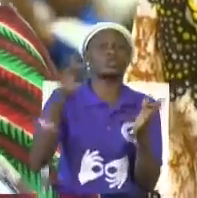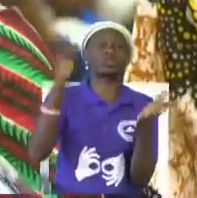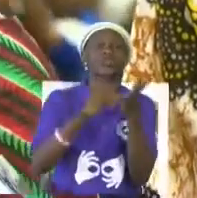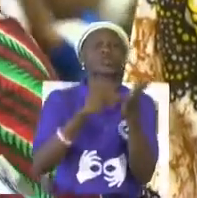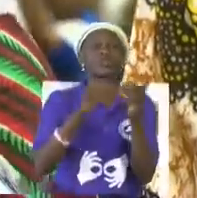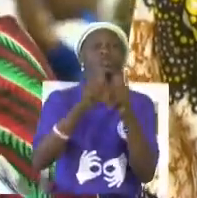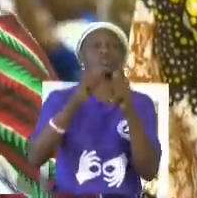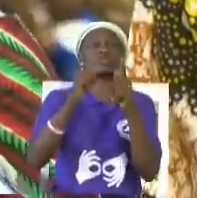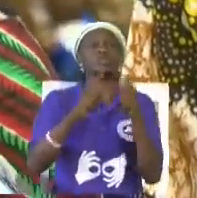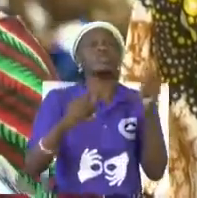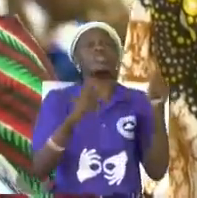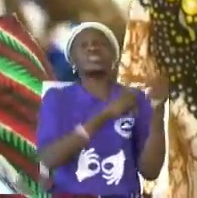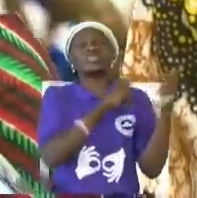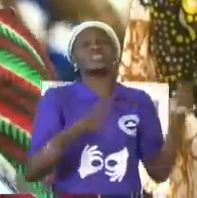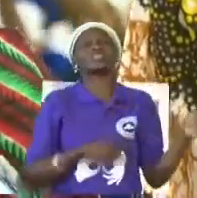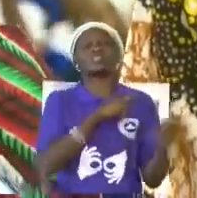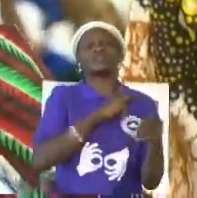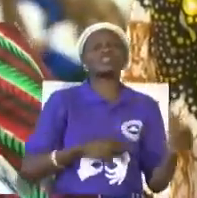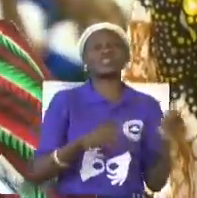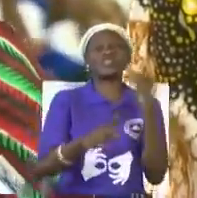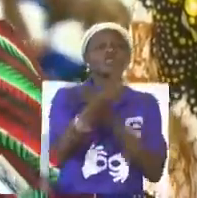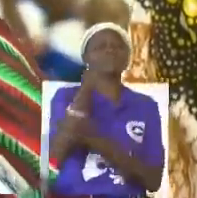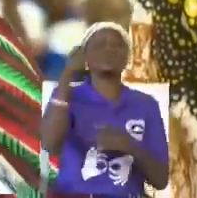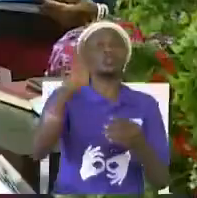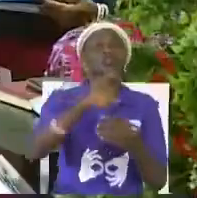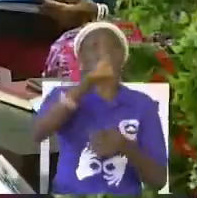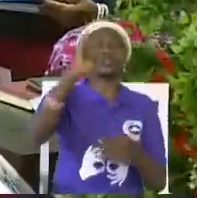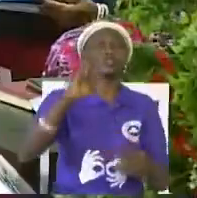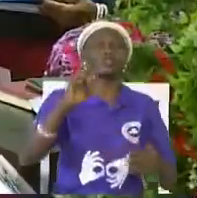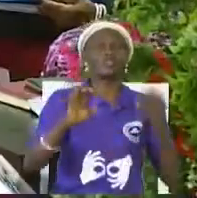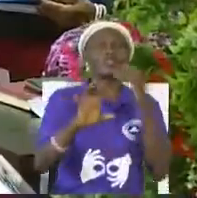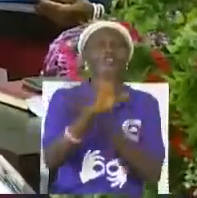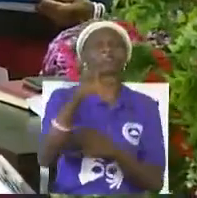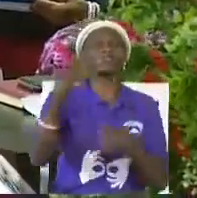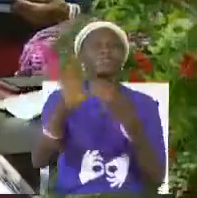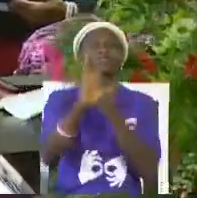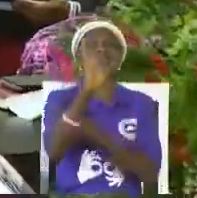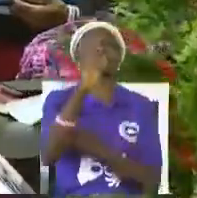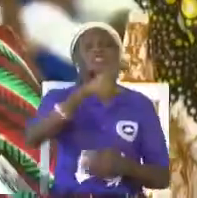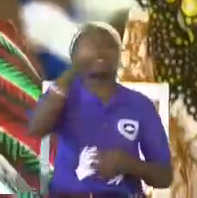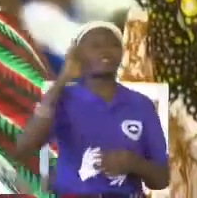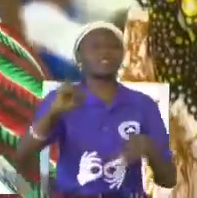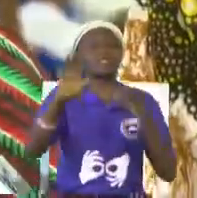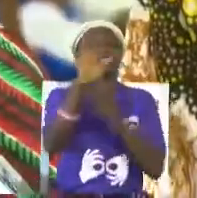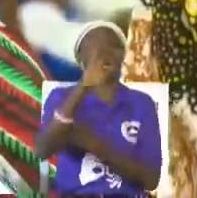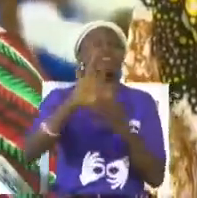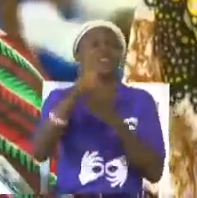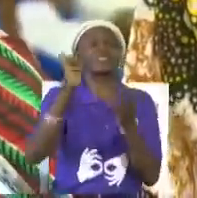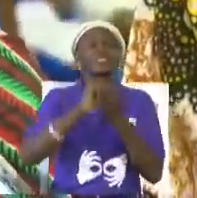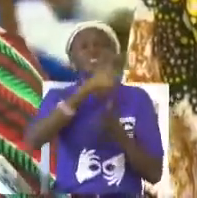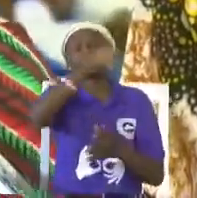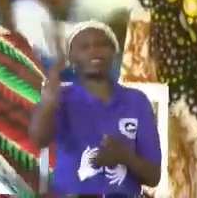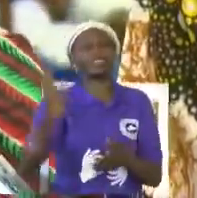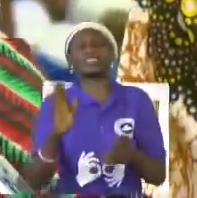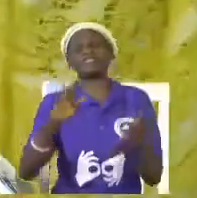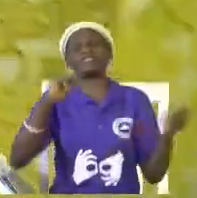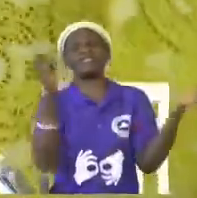Abanomose, Abanorakete, Abanagbanosiso, Otutu, Otagbonaya,